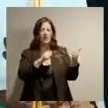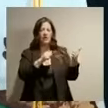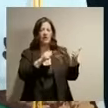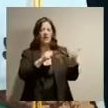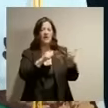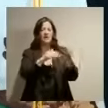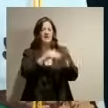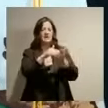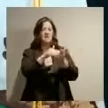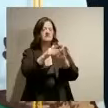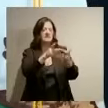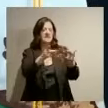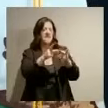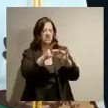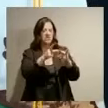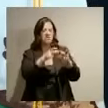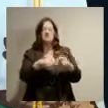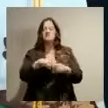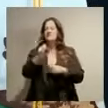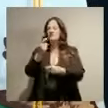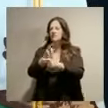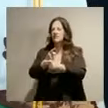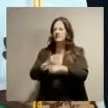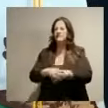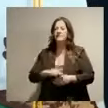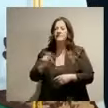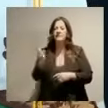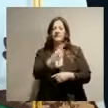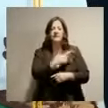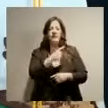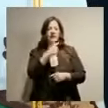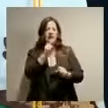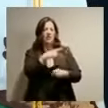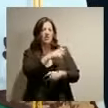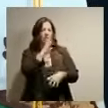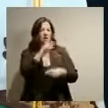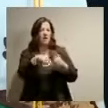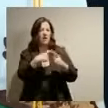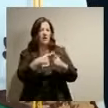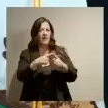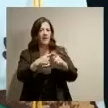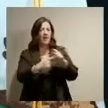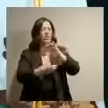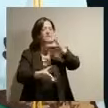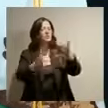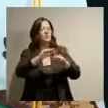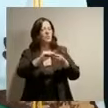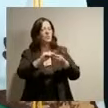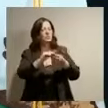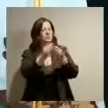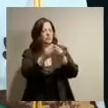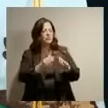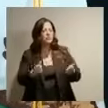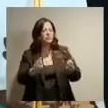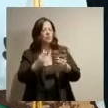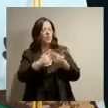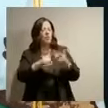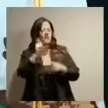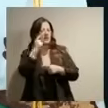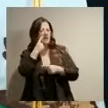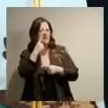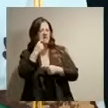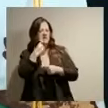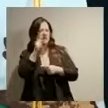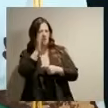Hi. Can you talk about the total solutions the governor's proposing? Because in